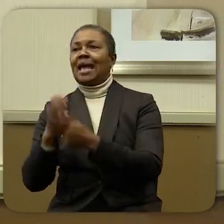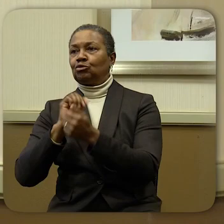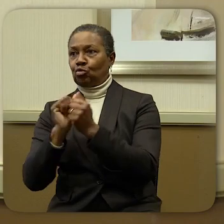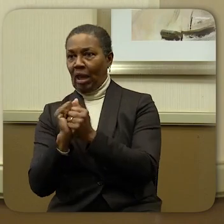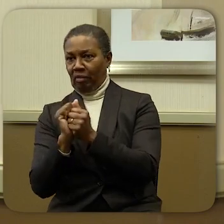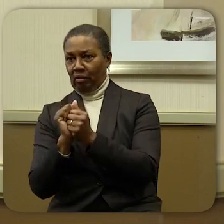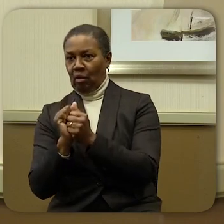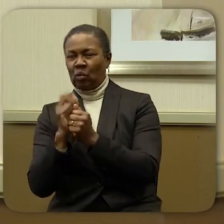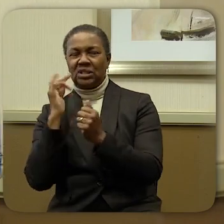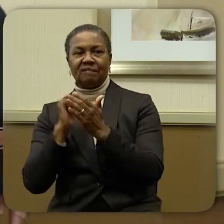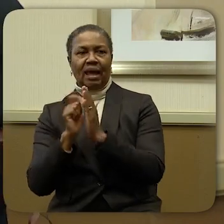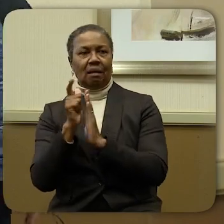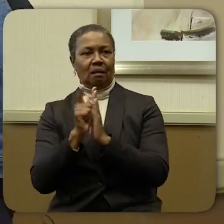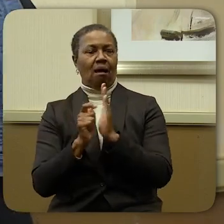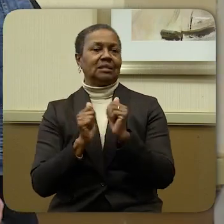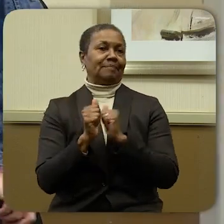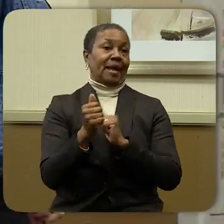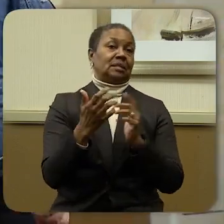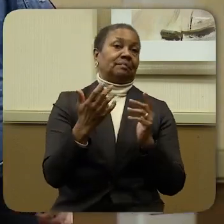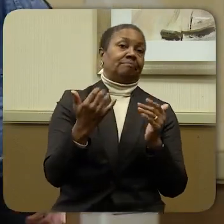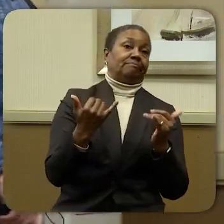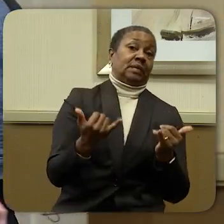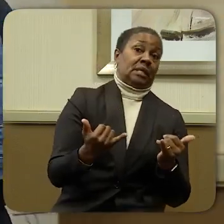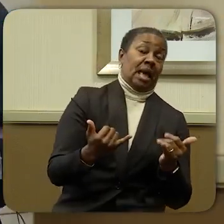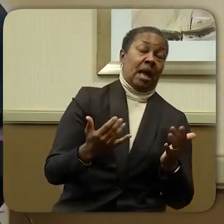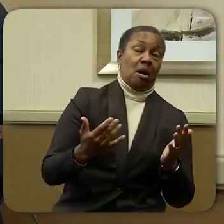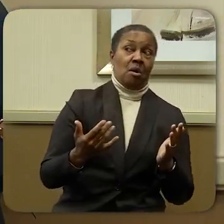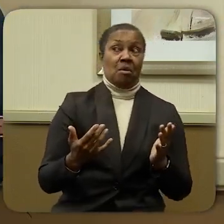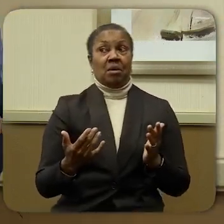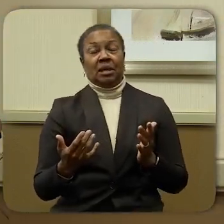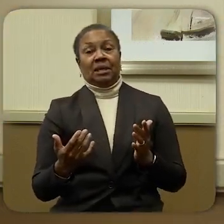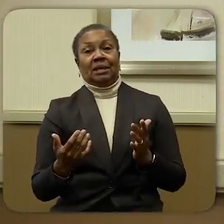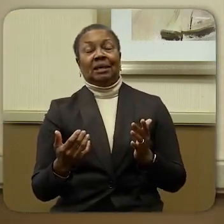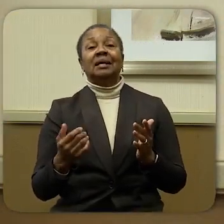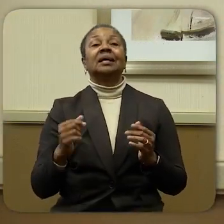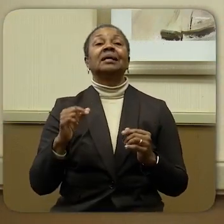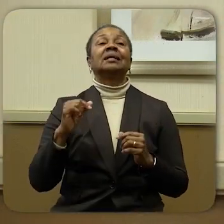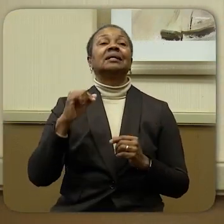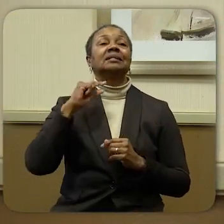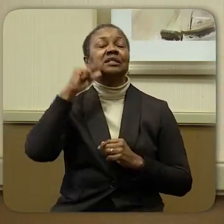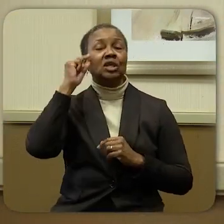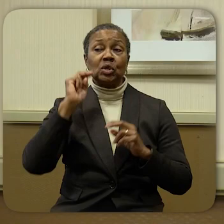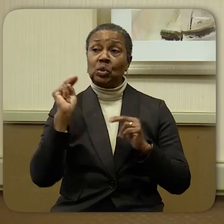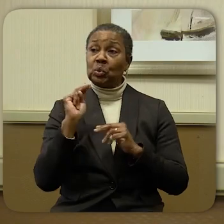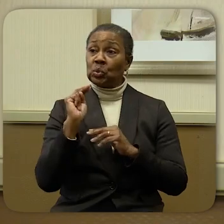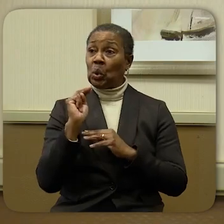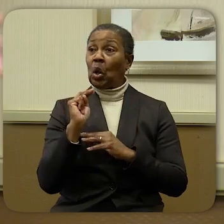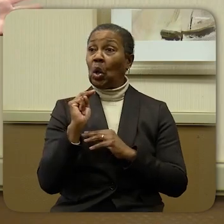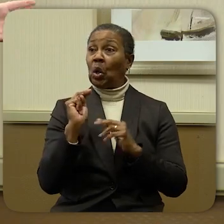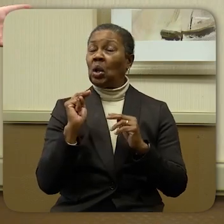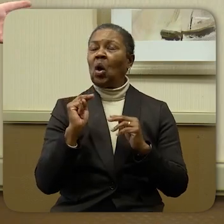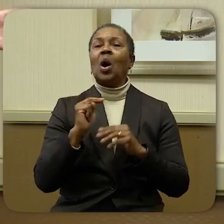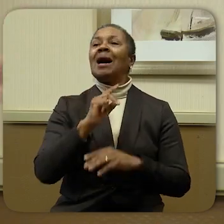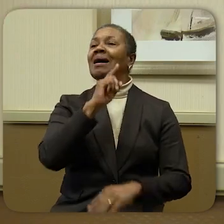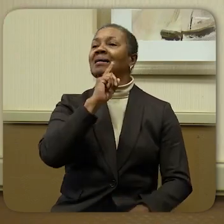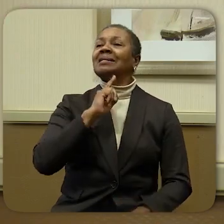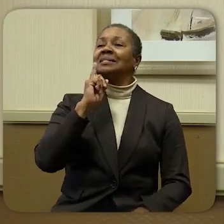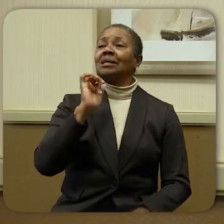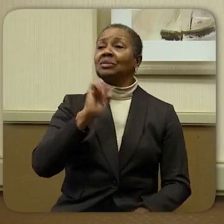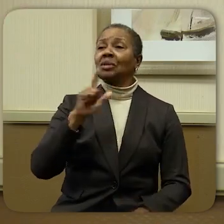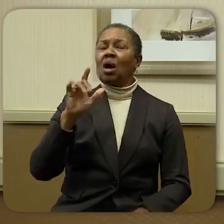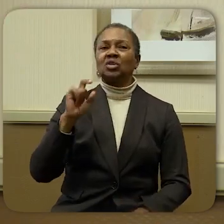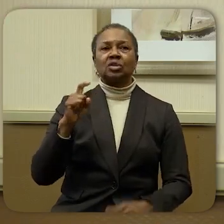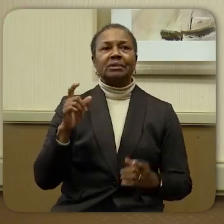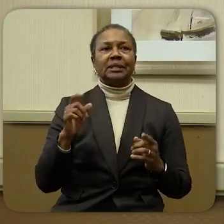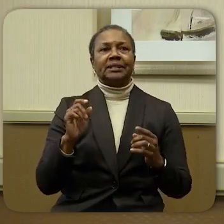that law gets passed. But right now, the gender neutral ones, or the single stall ones should be